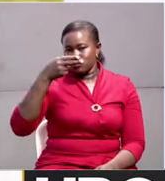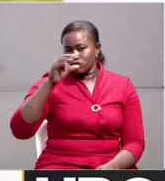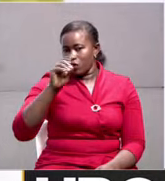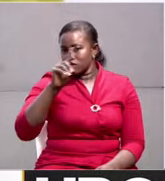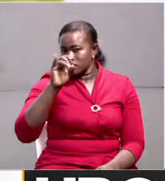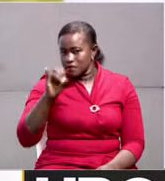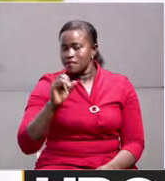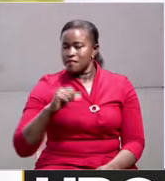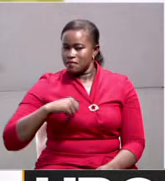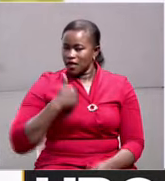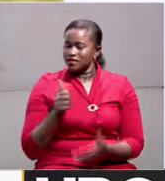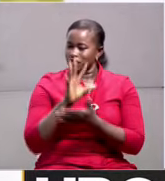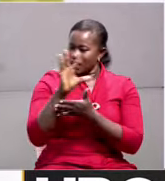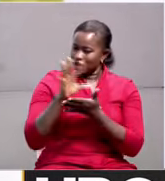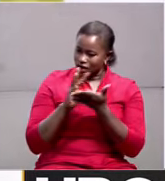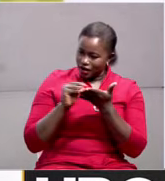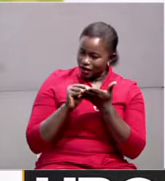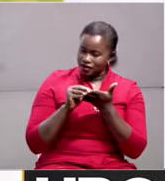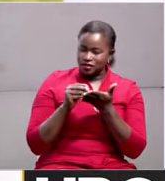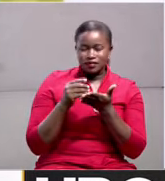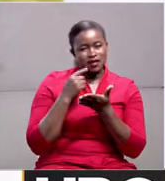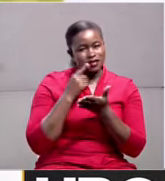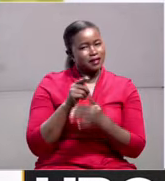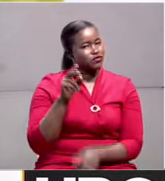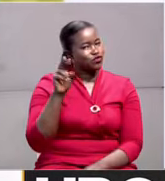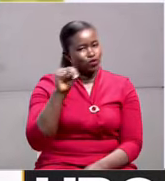I analyzed this for them and I said, no,